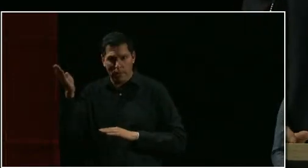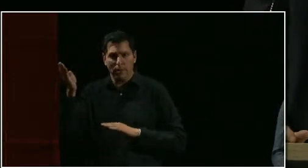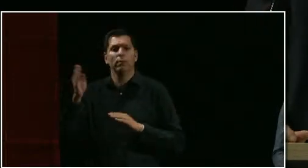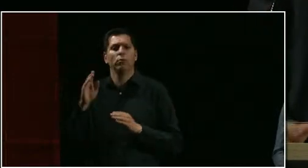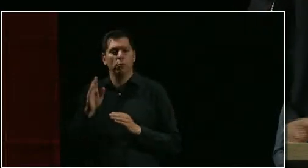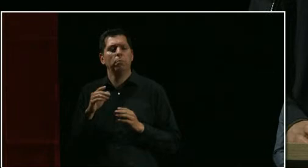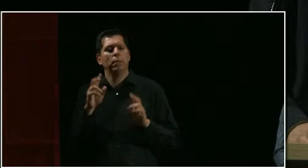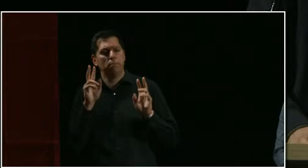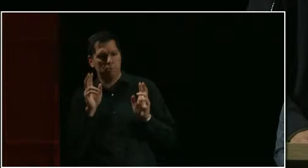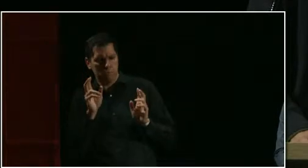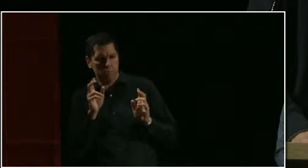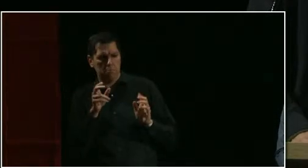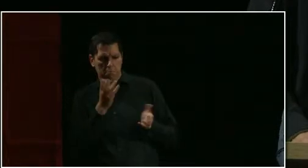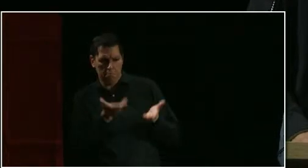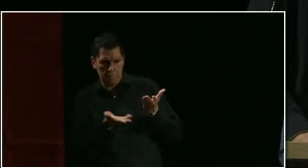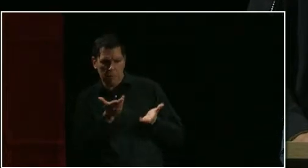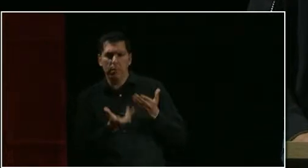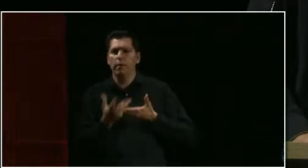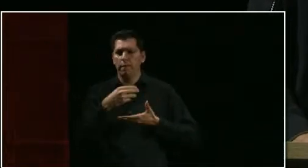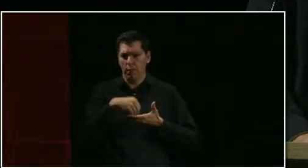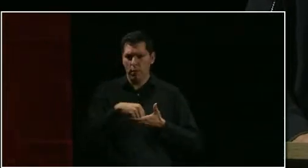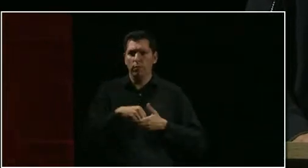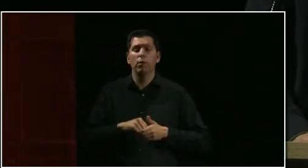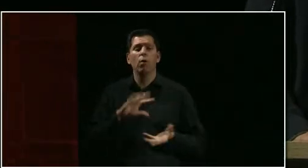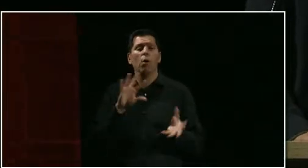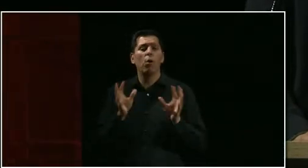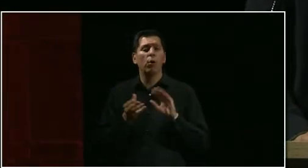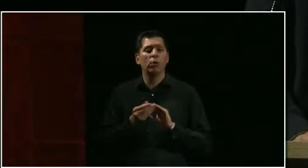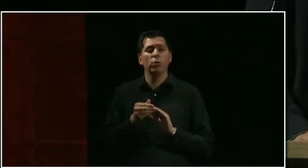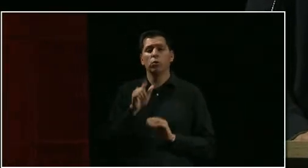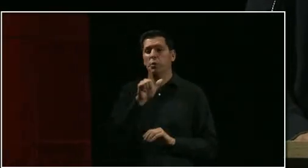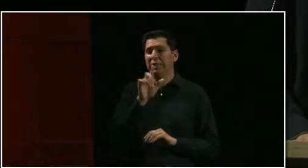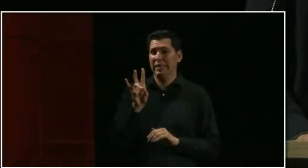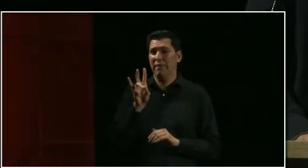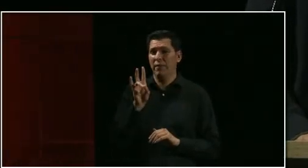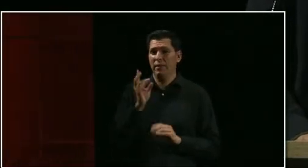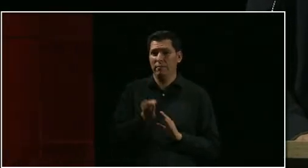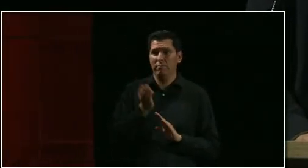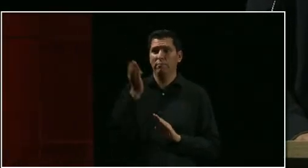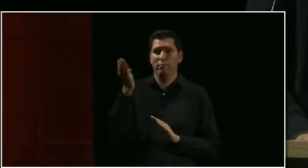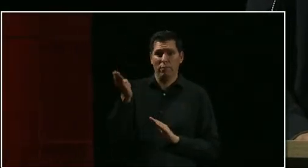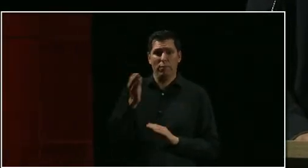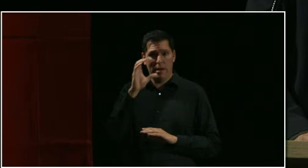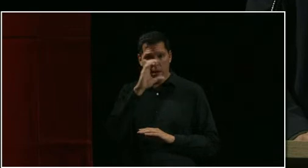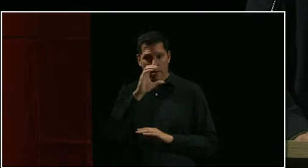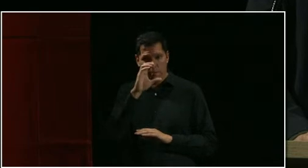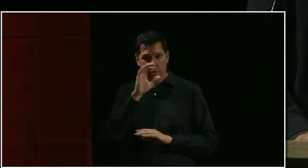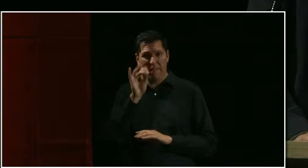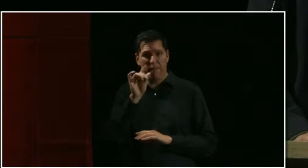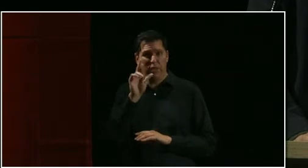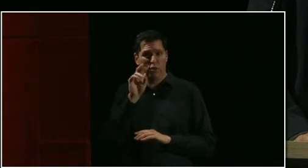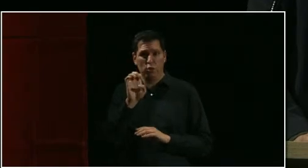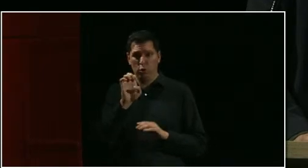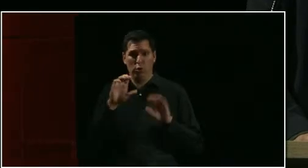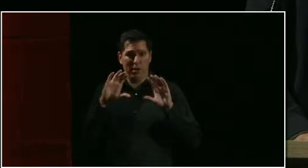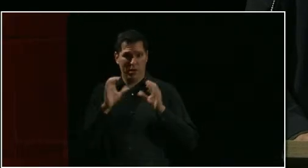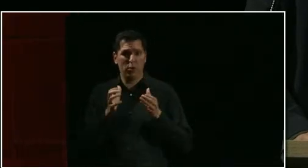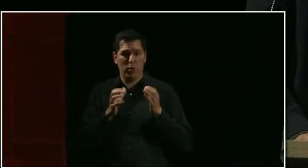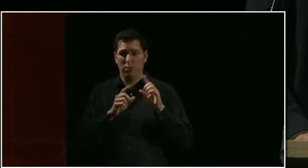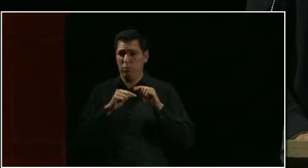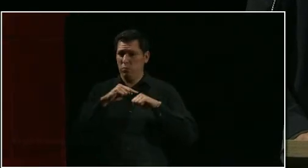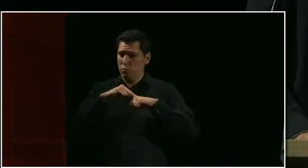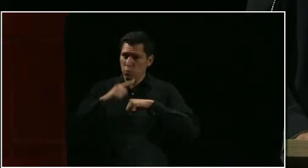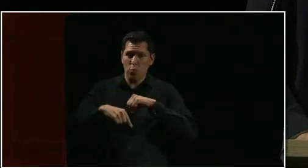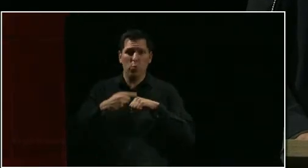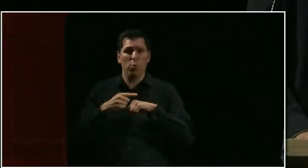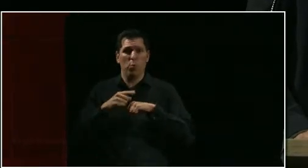Academy consideration. This year we received 27 submissions for the animated feature film category, films from all over the world. I